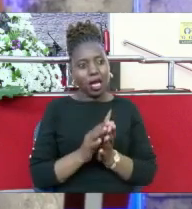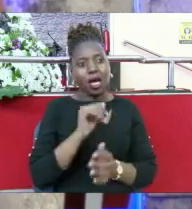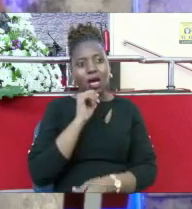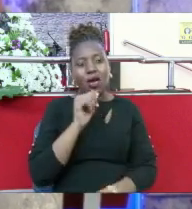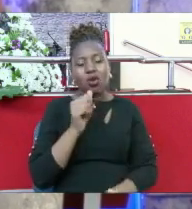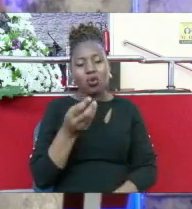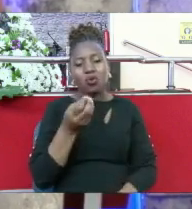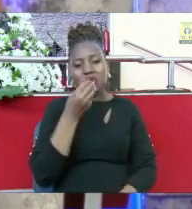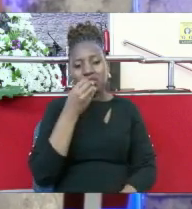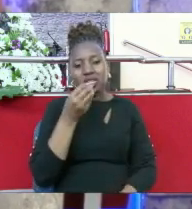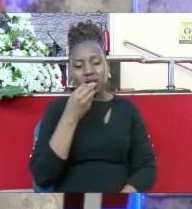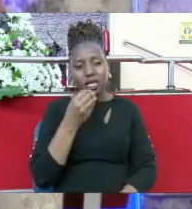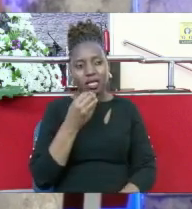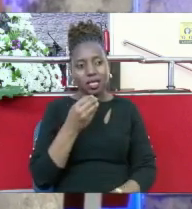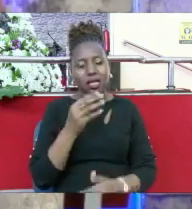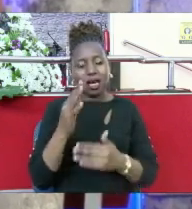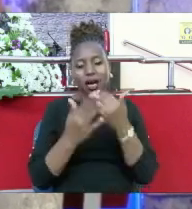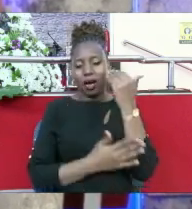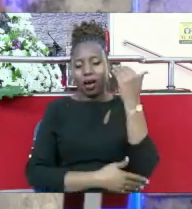to be healthy.